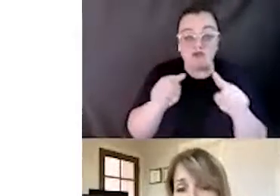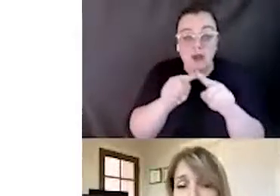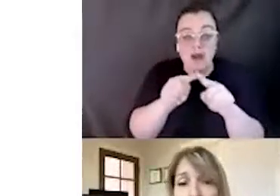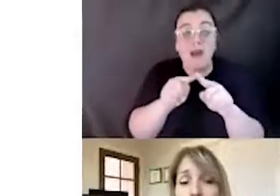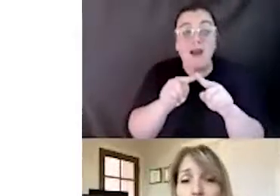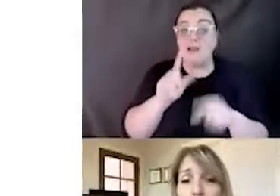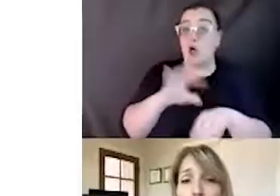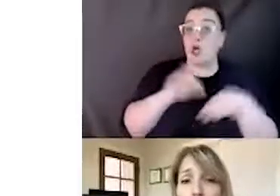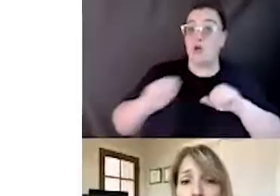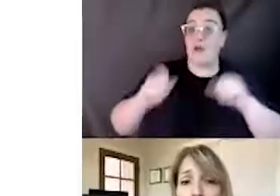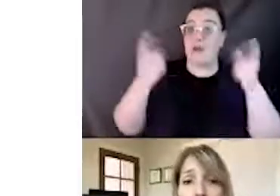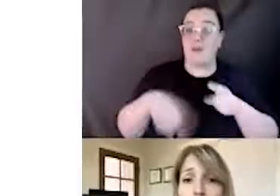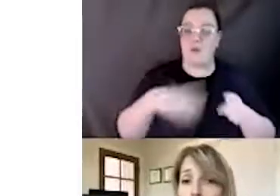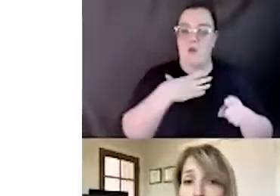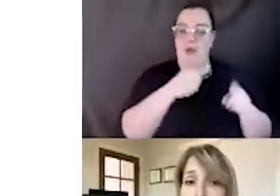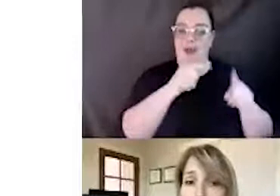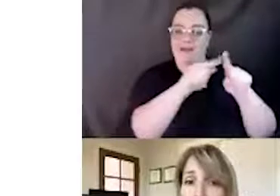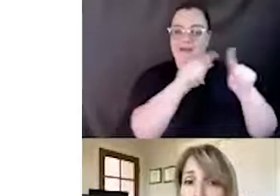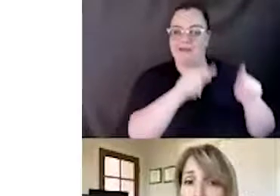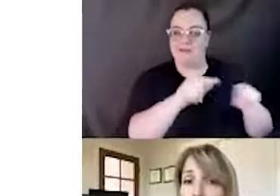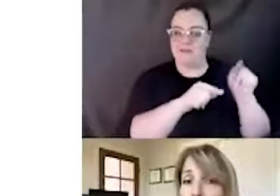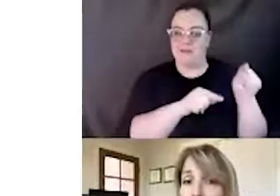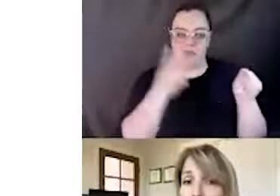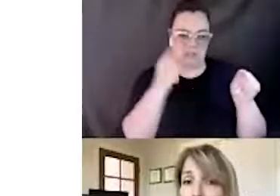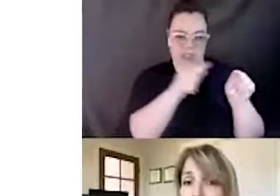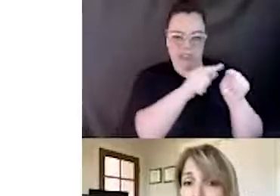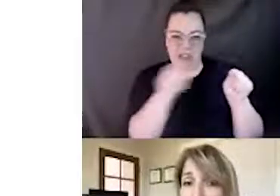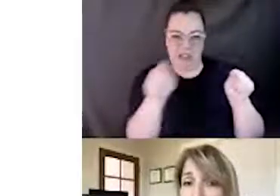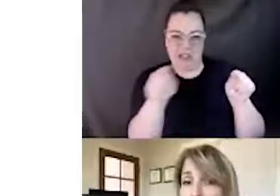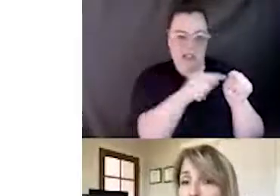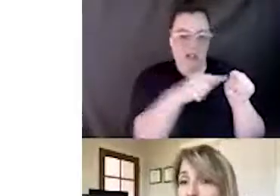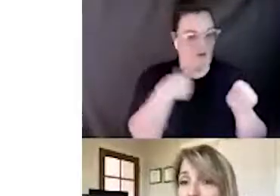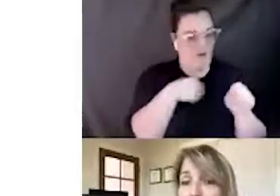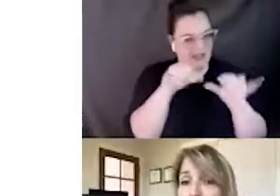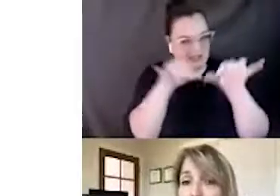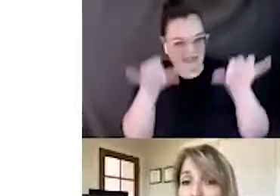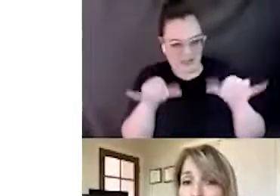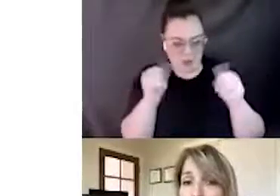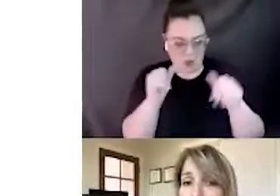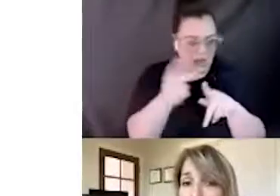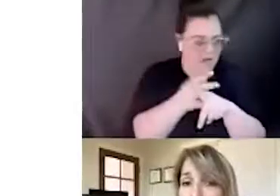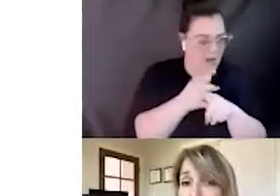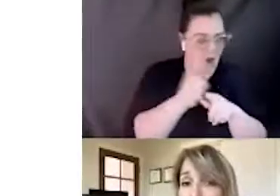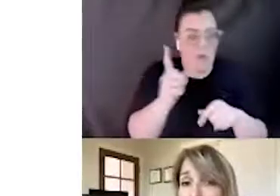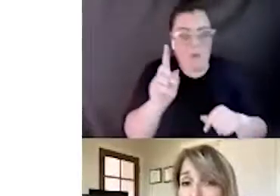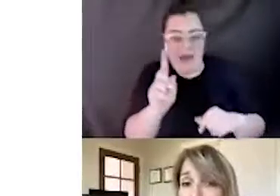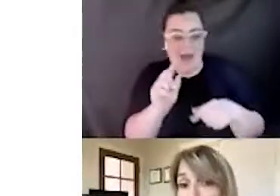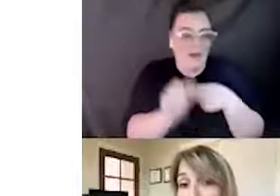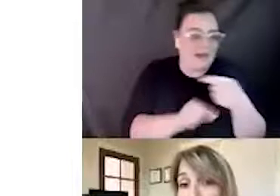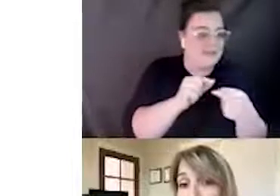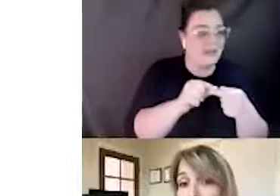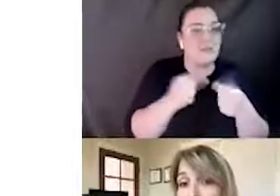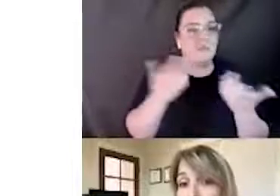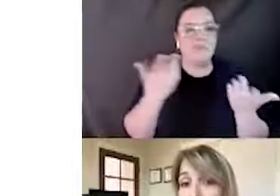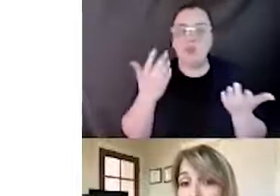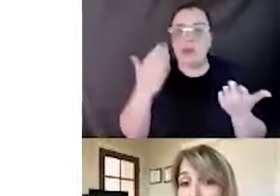square. Now, our system has a really hard time knowing where the earthquake happens when it's only got stations on one side. It doesn't know, it knows